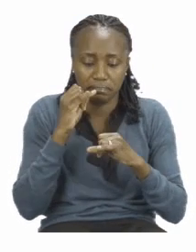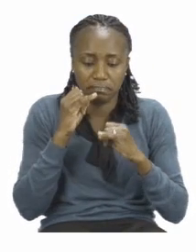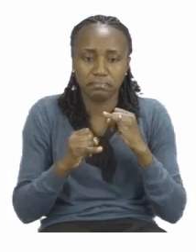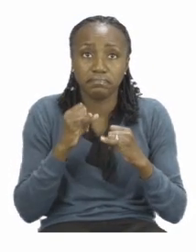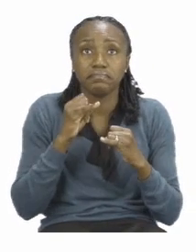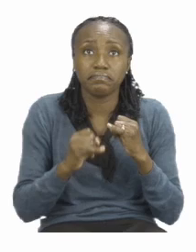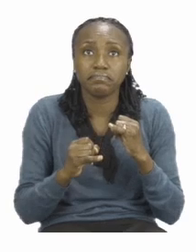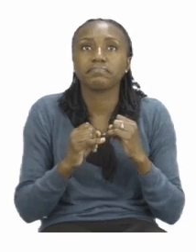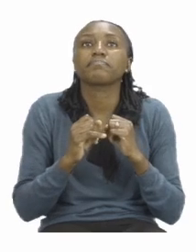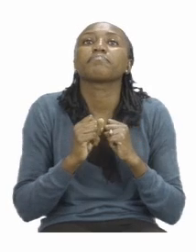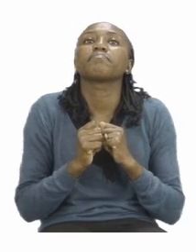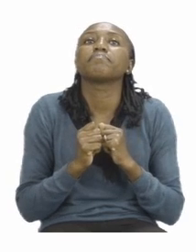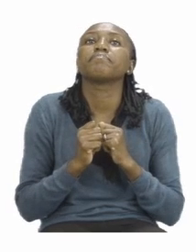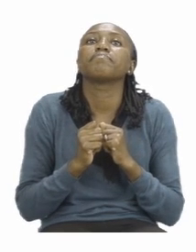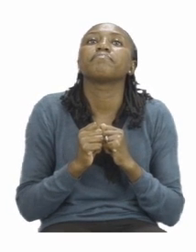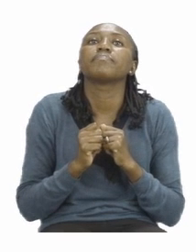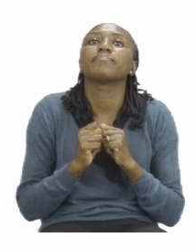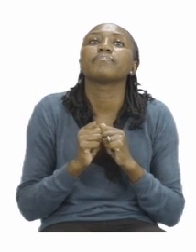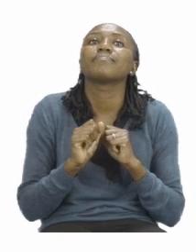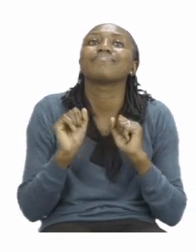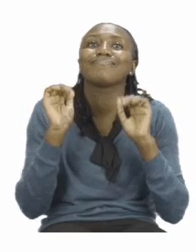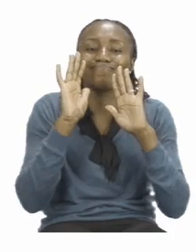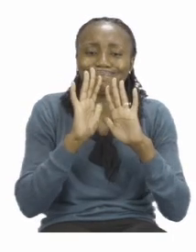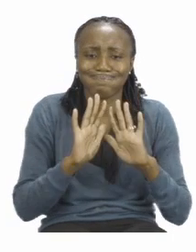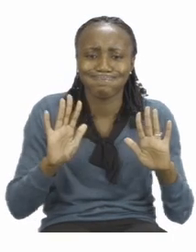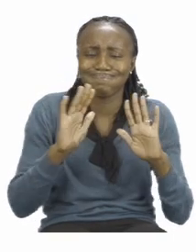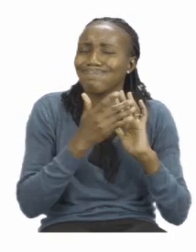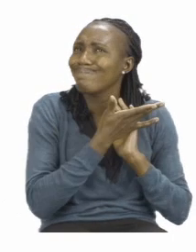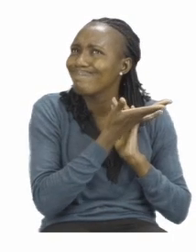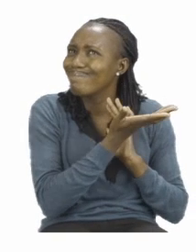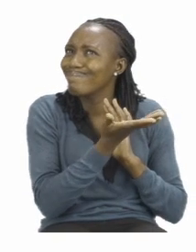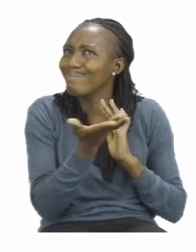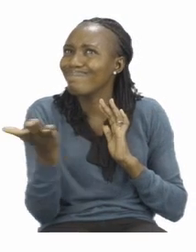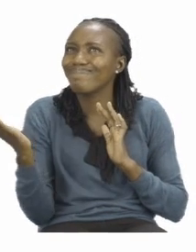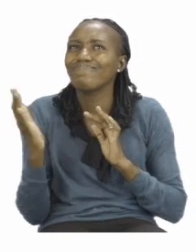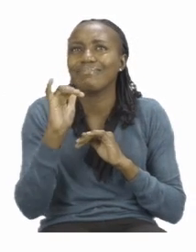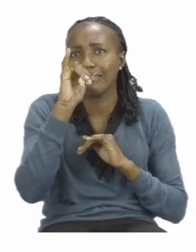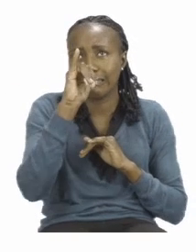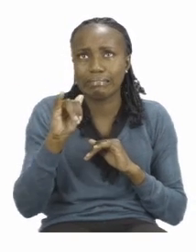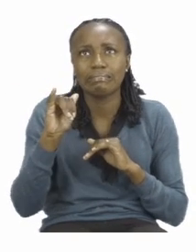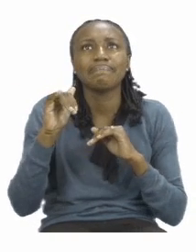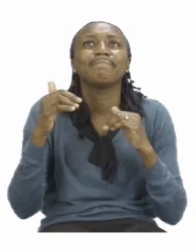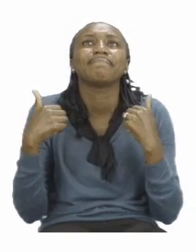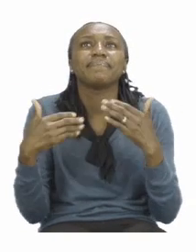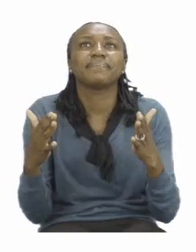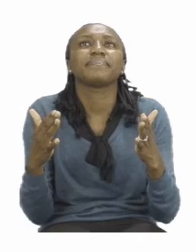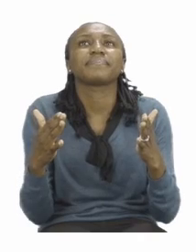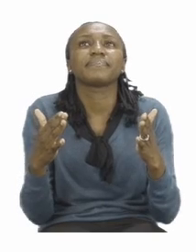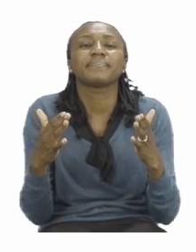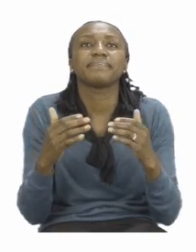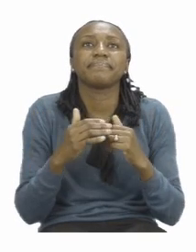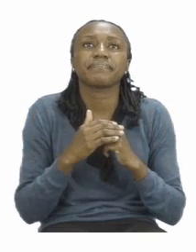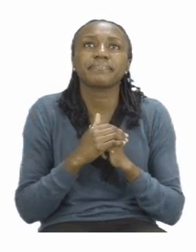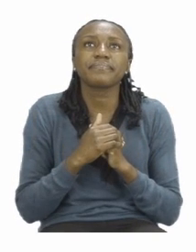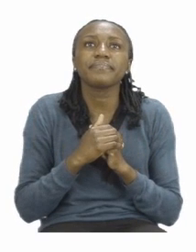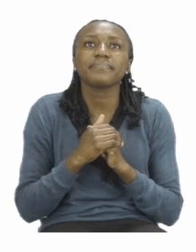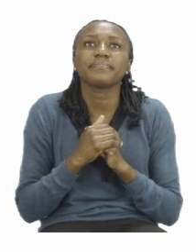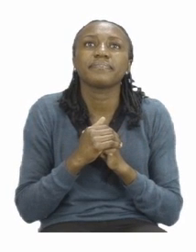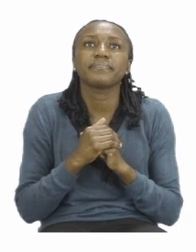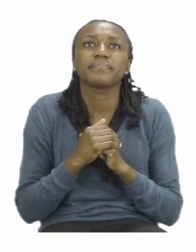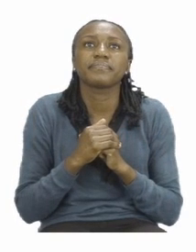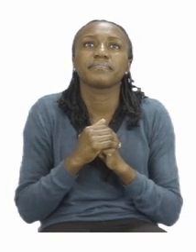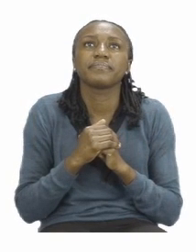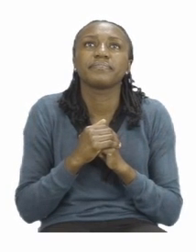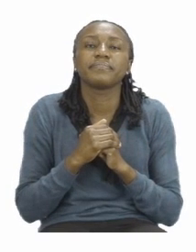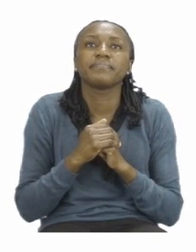are going to color all the images that start with the Y sound.